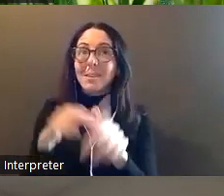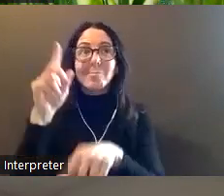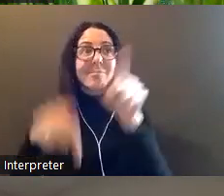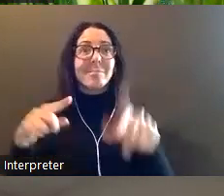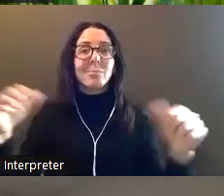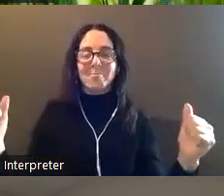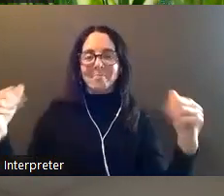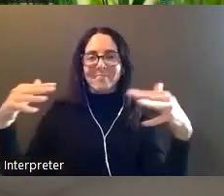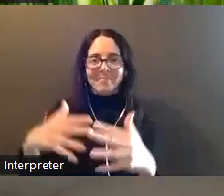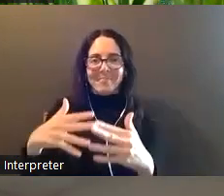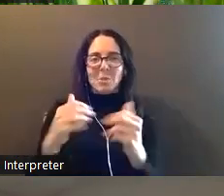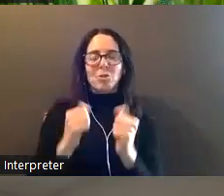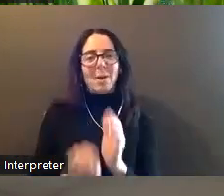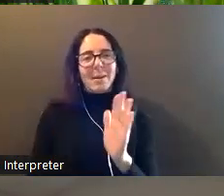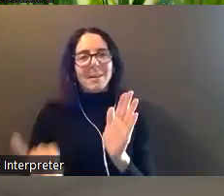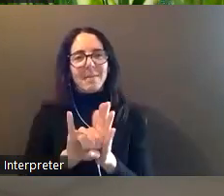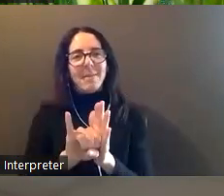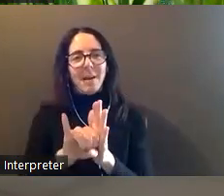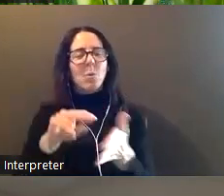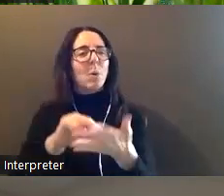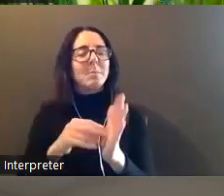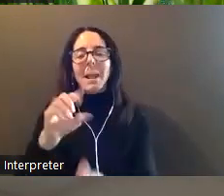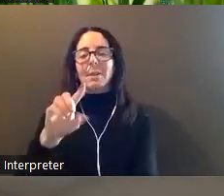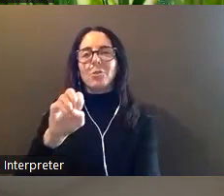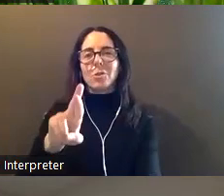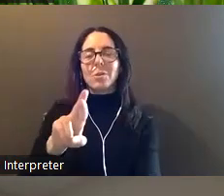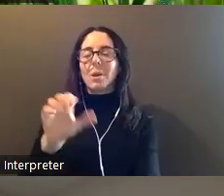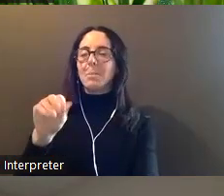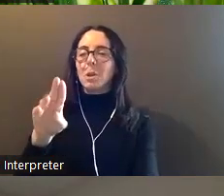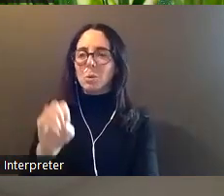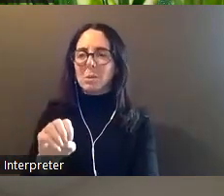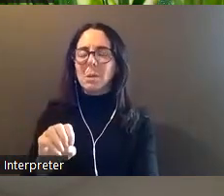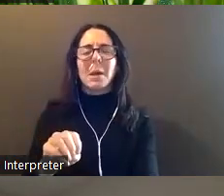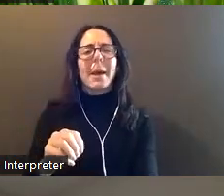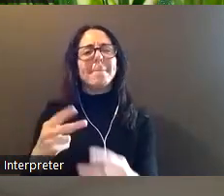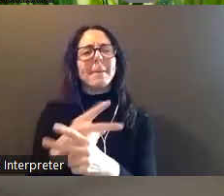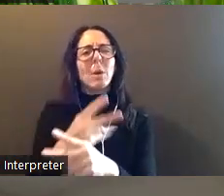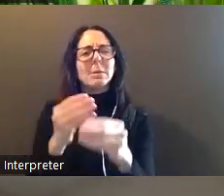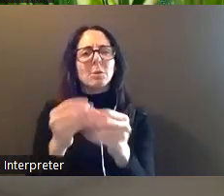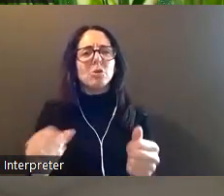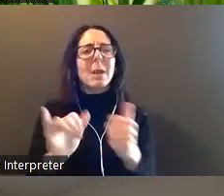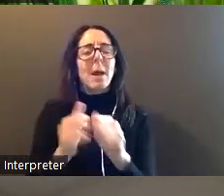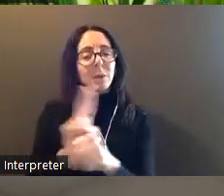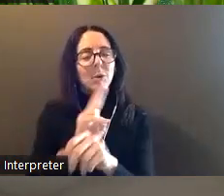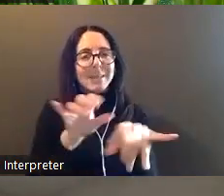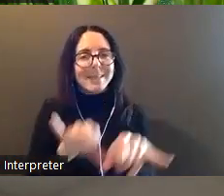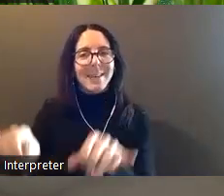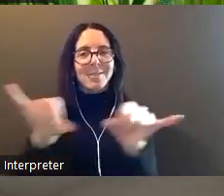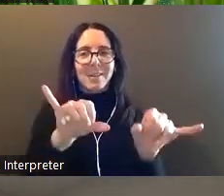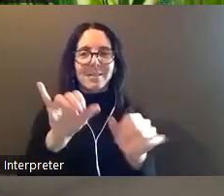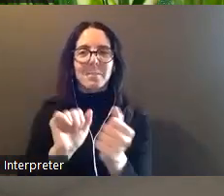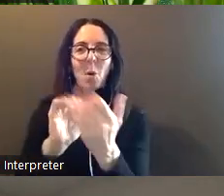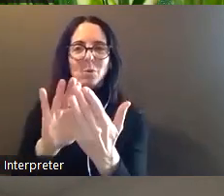to define elder abuse and come up with a solution to how we could use a standardized approach